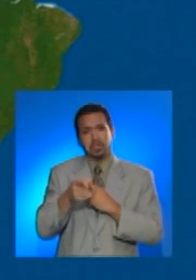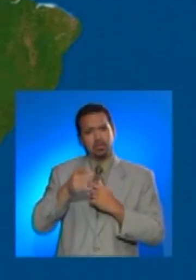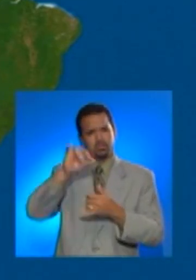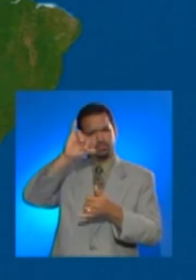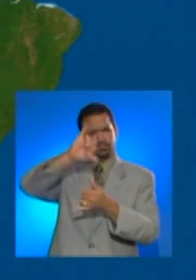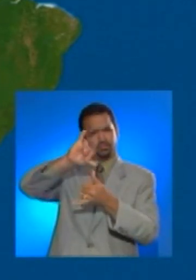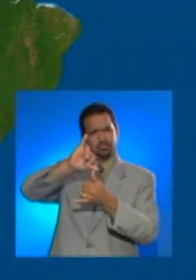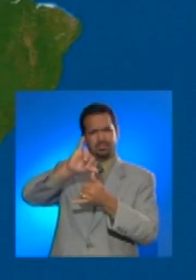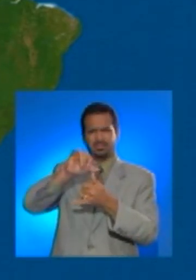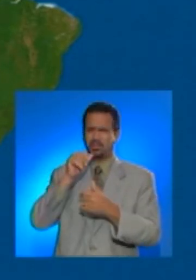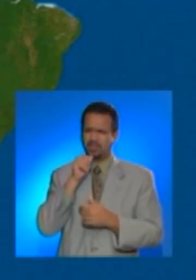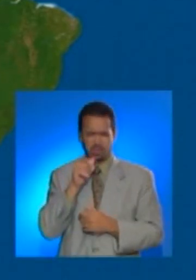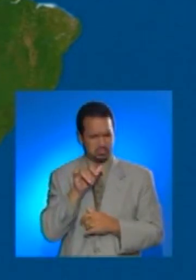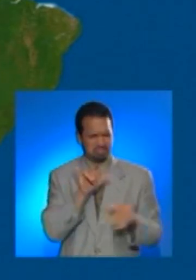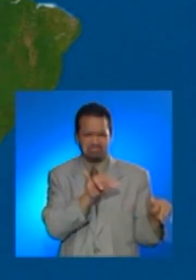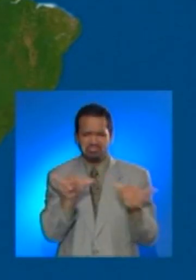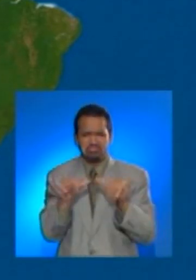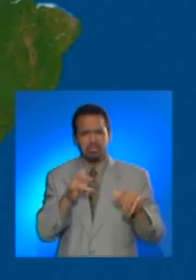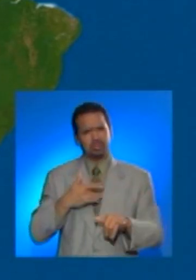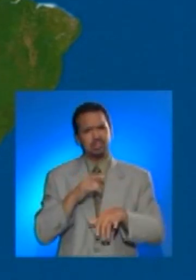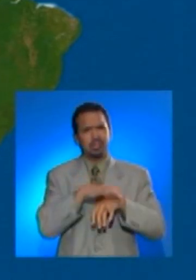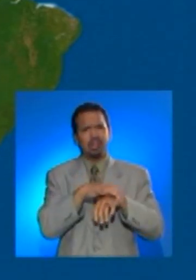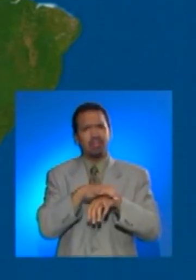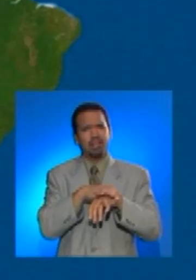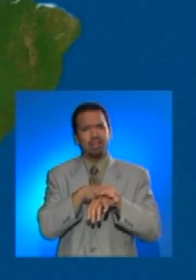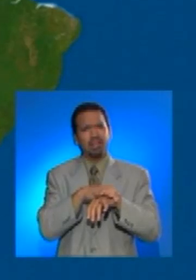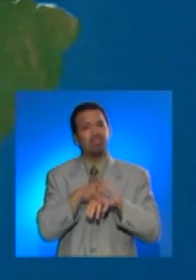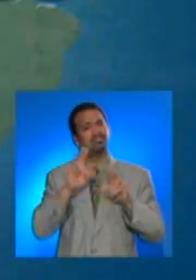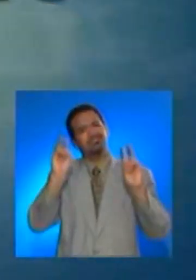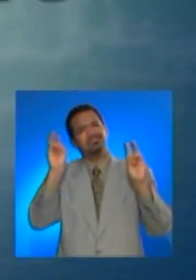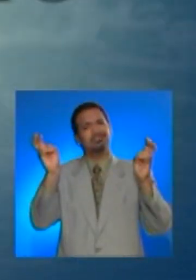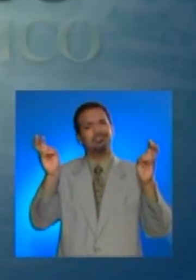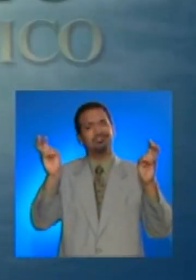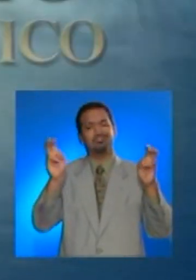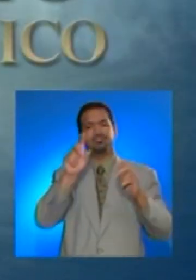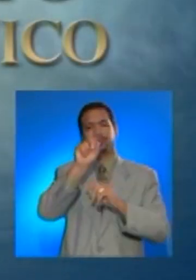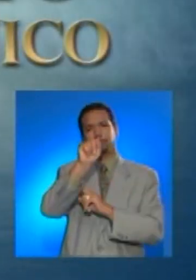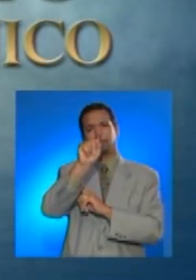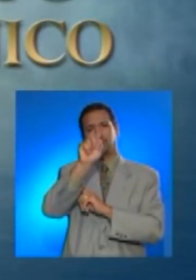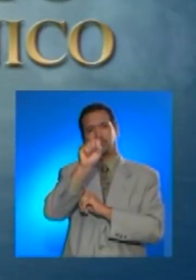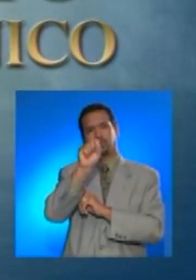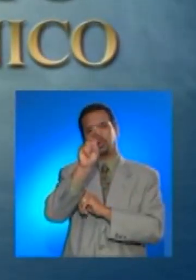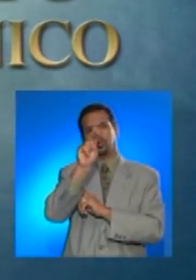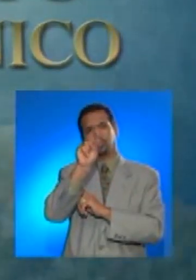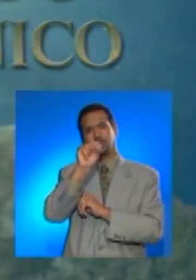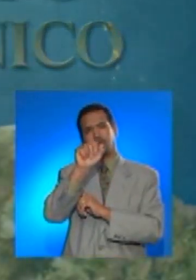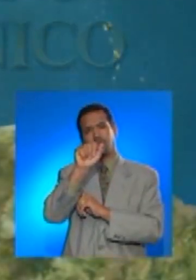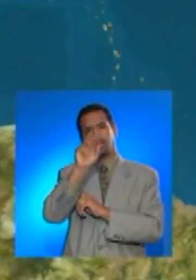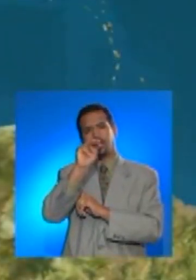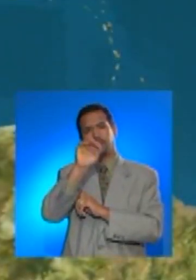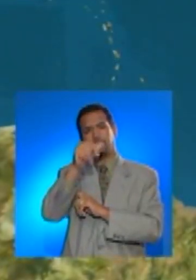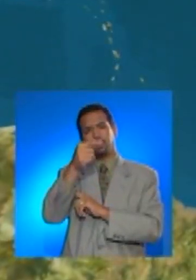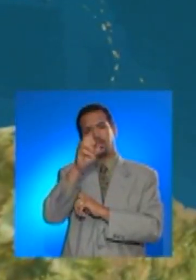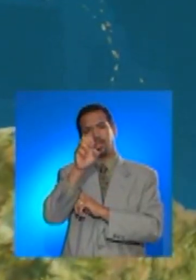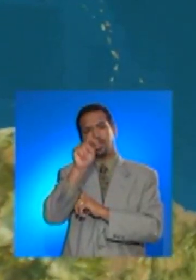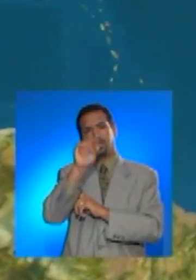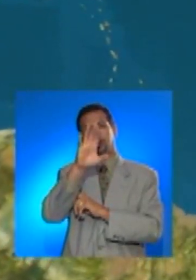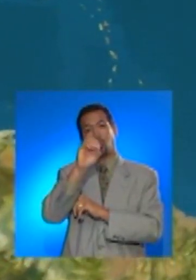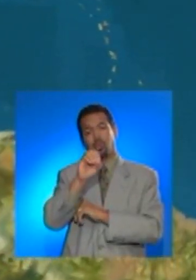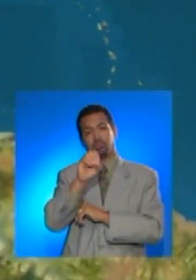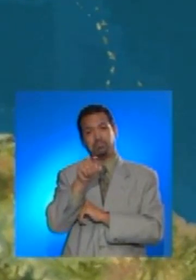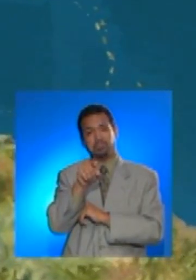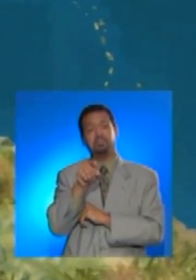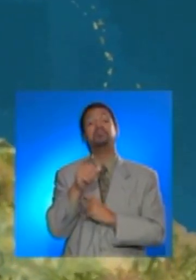generated waves is not proportional to the earthquake intensity, is called a tsunami-generating earthquake. In the